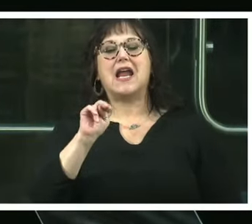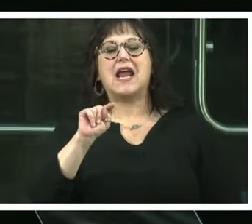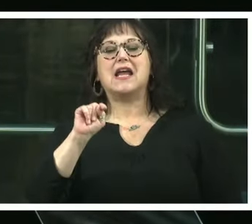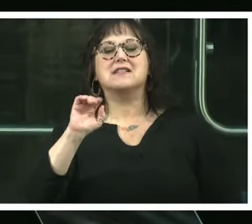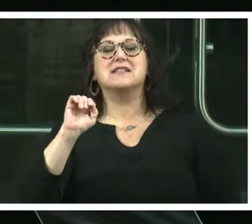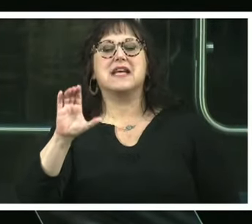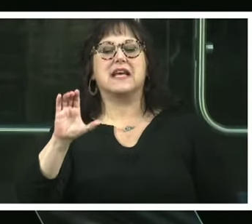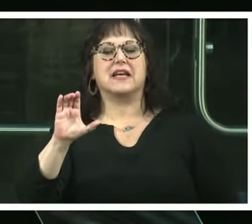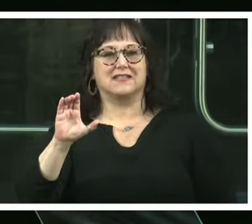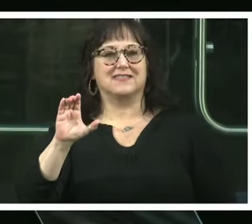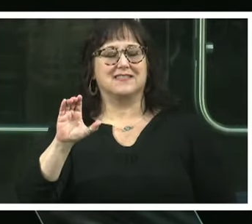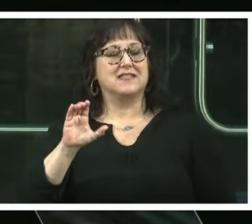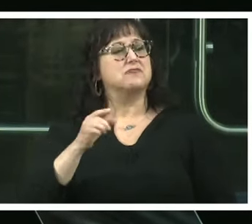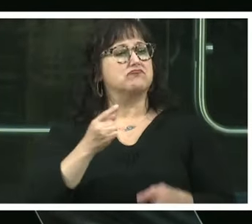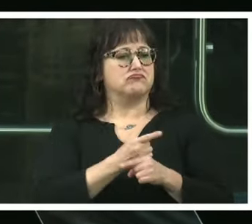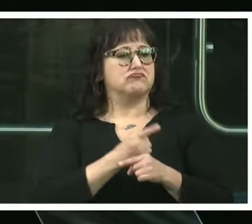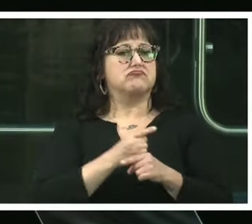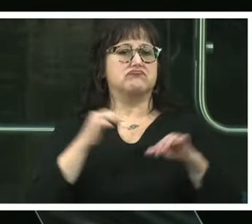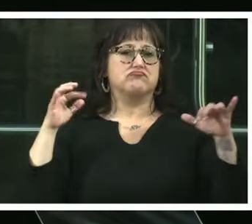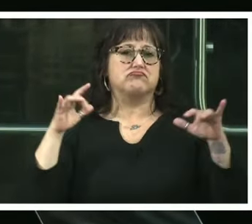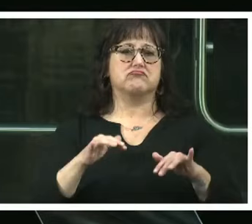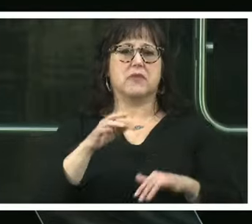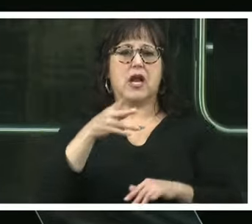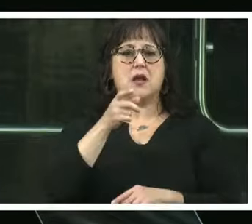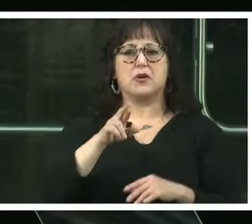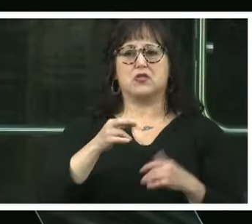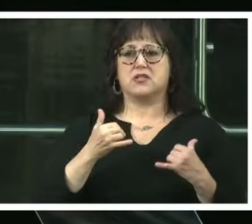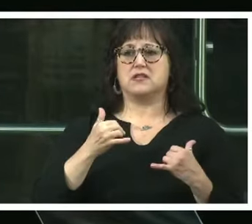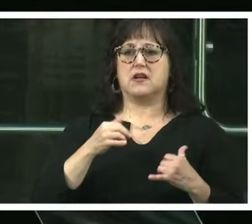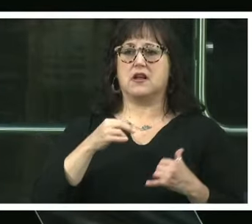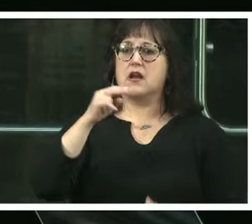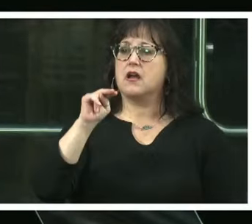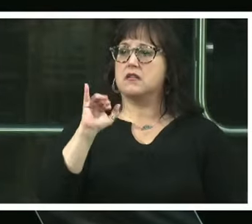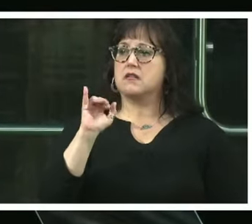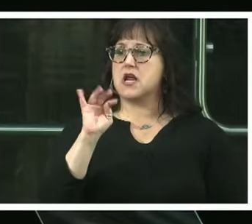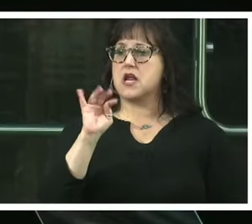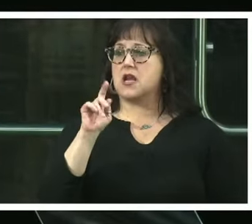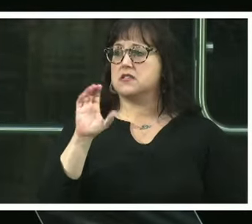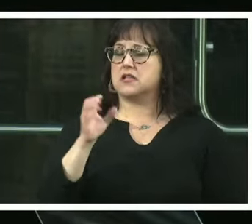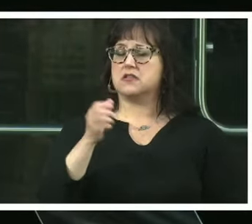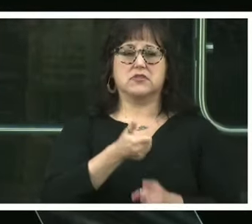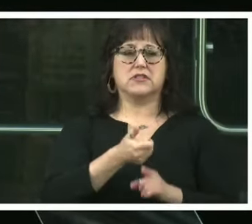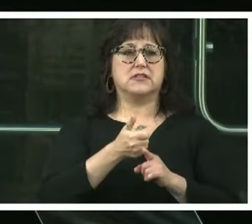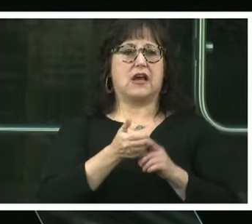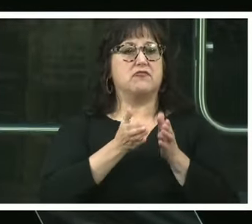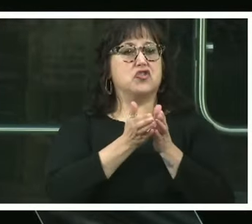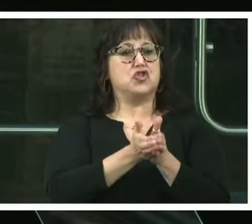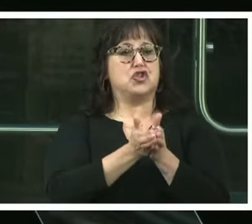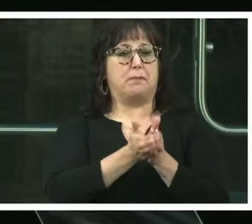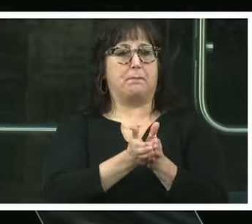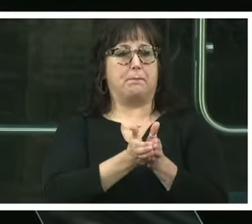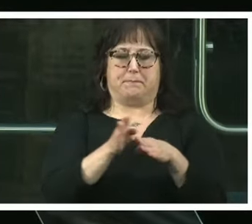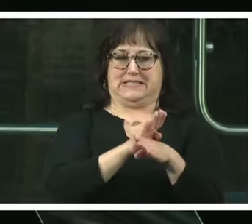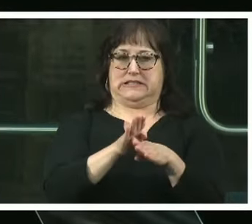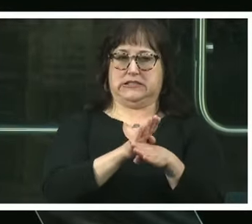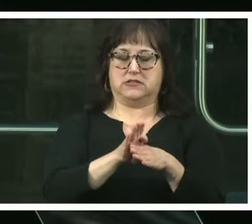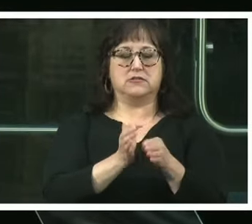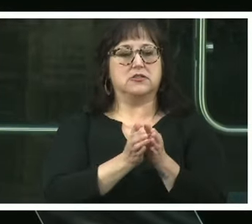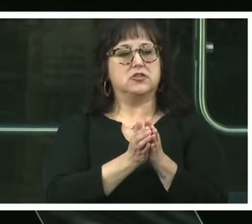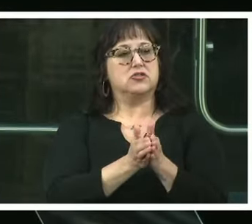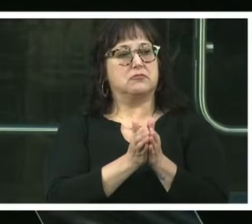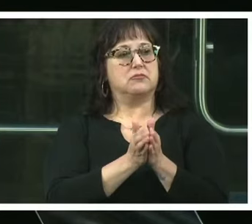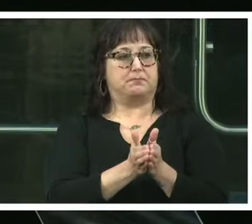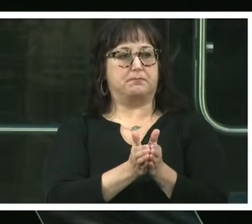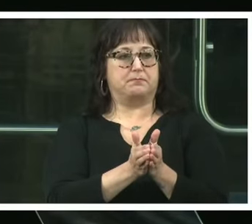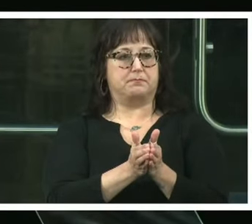appropriate we gather at a pier today because the Niantic was a ship, a commercial ship,